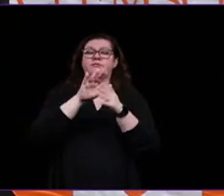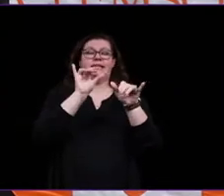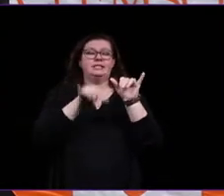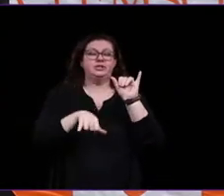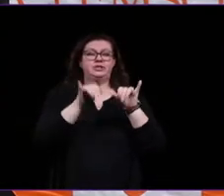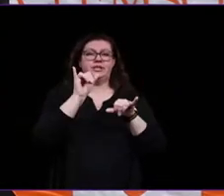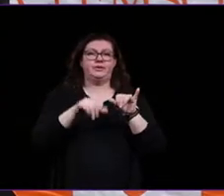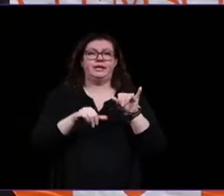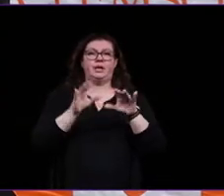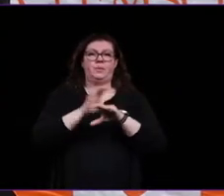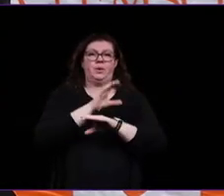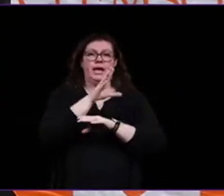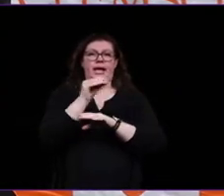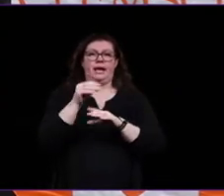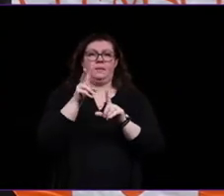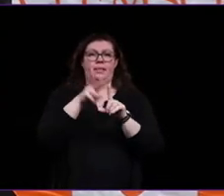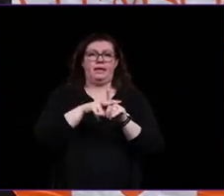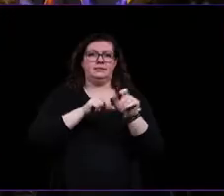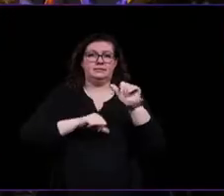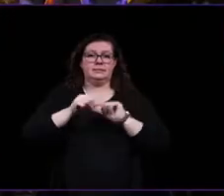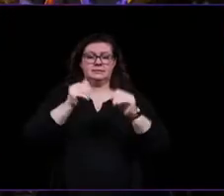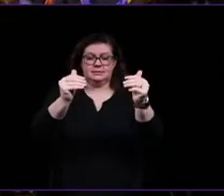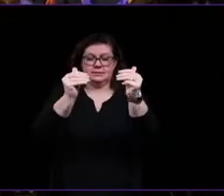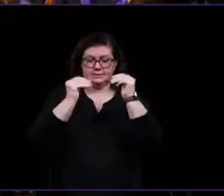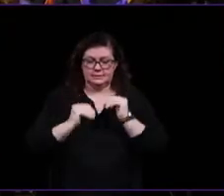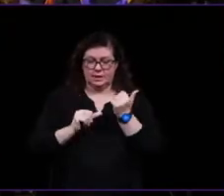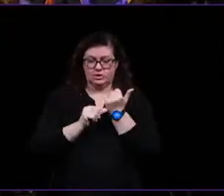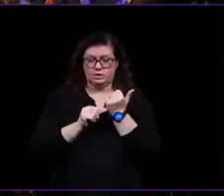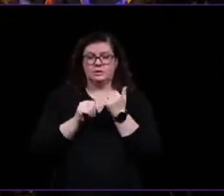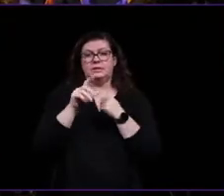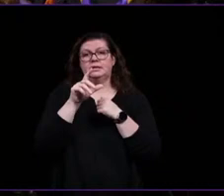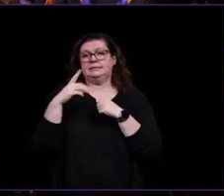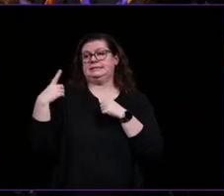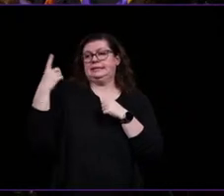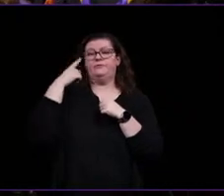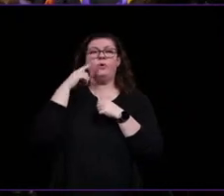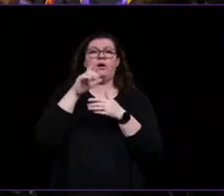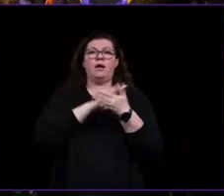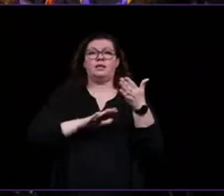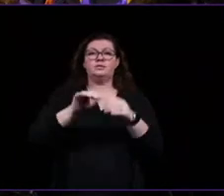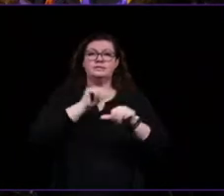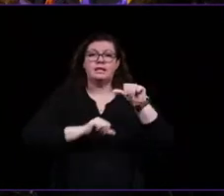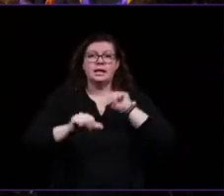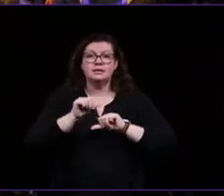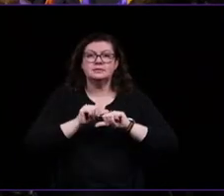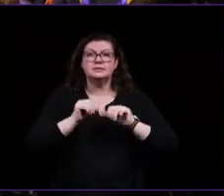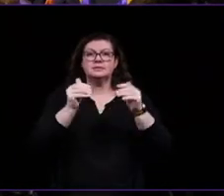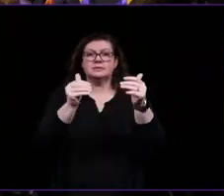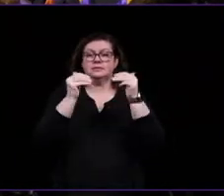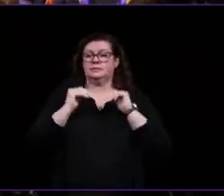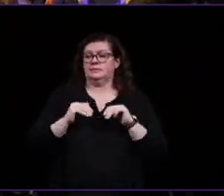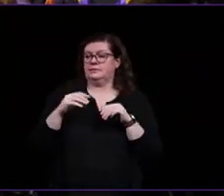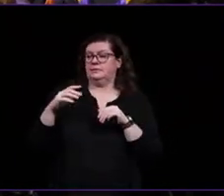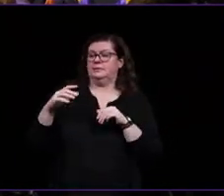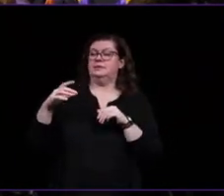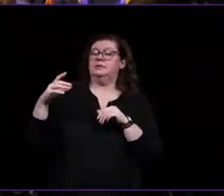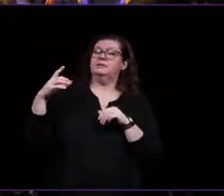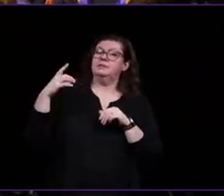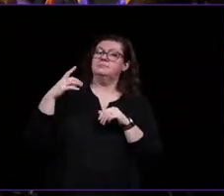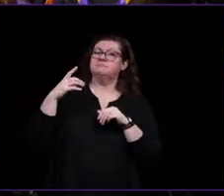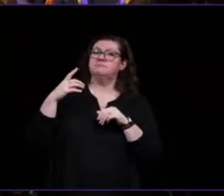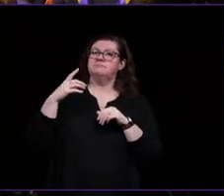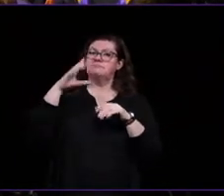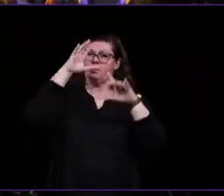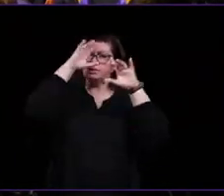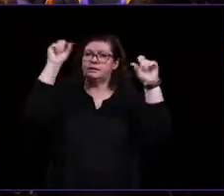Applied Sciences. Dr. Steve Krager, Associate Dean, College of Science. Dr. Christine Vernon, President of the